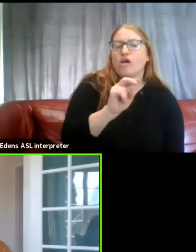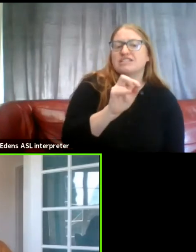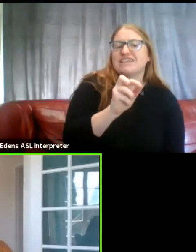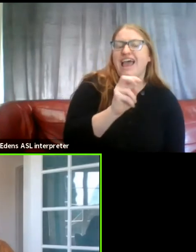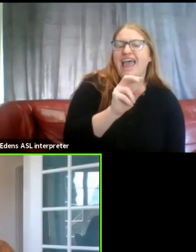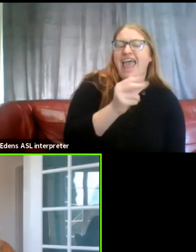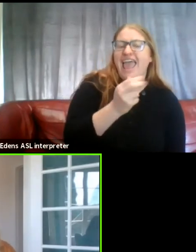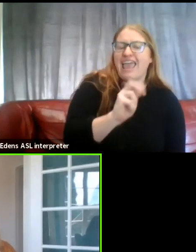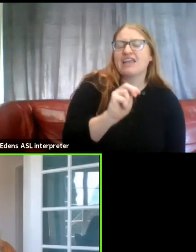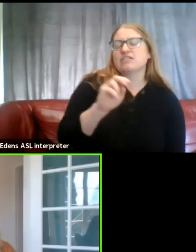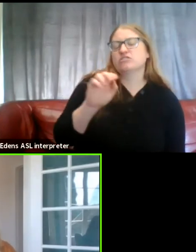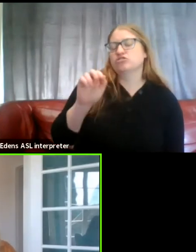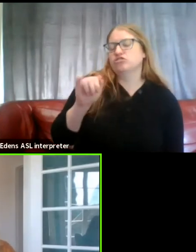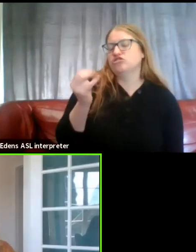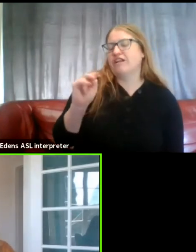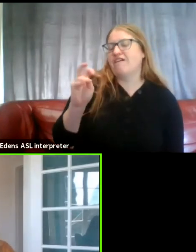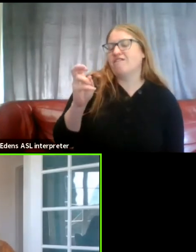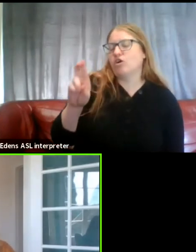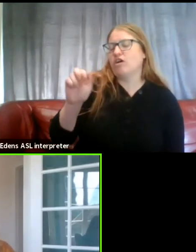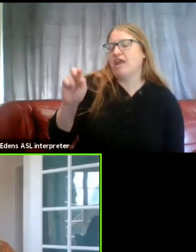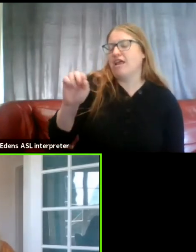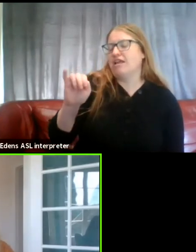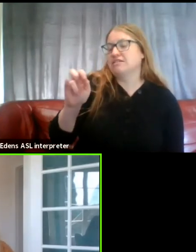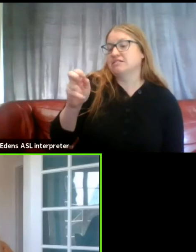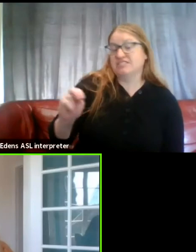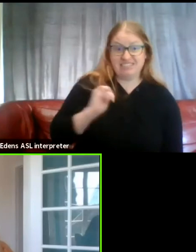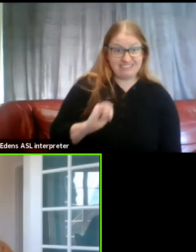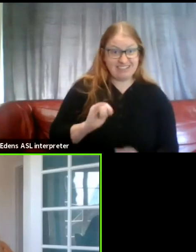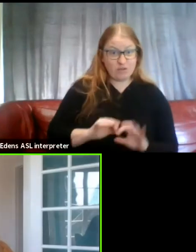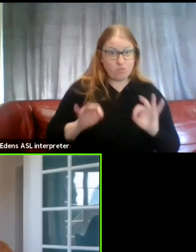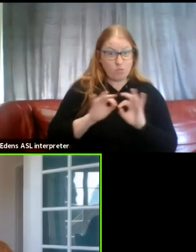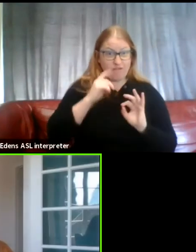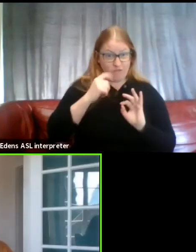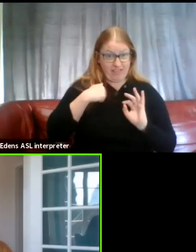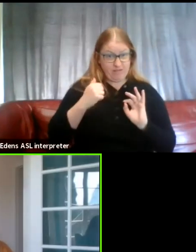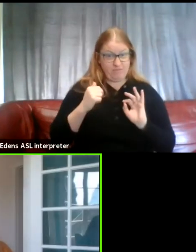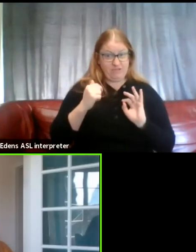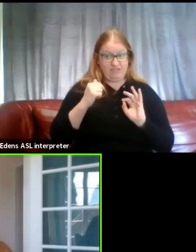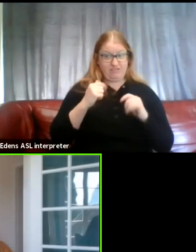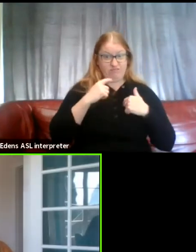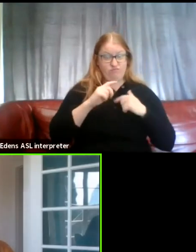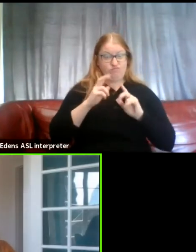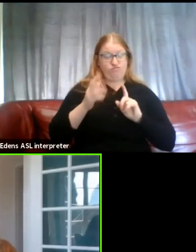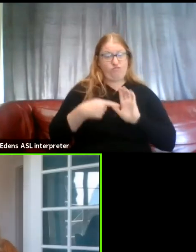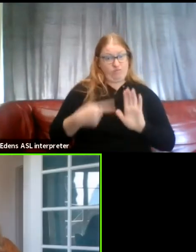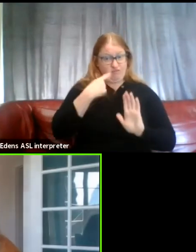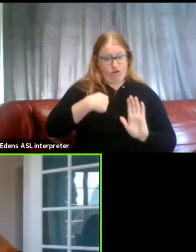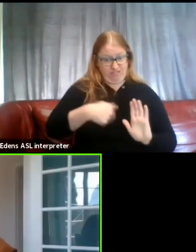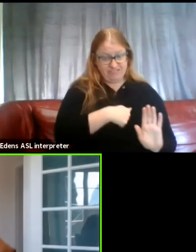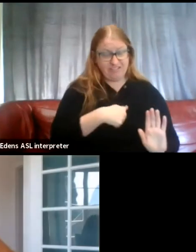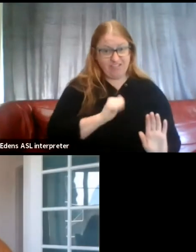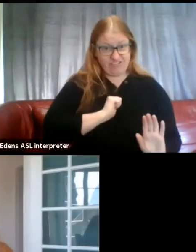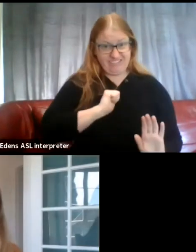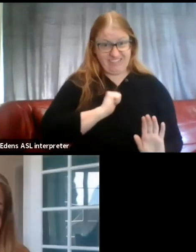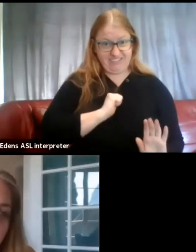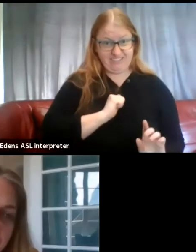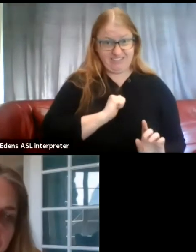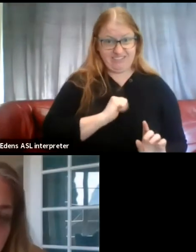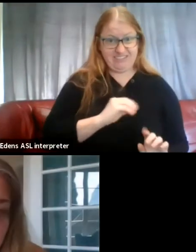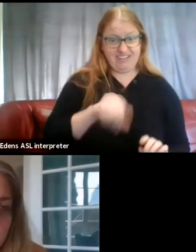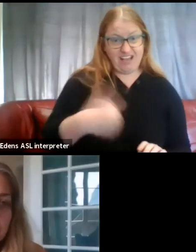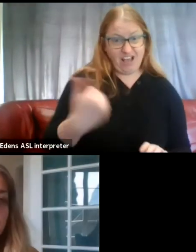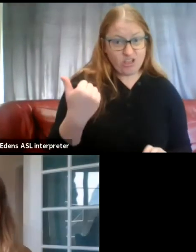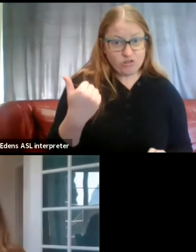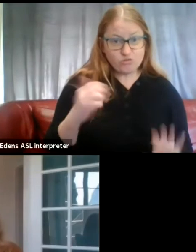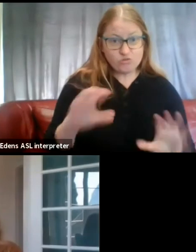to be represented by ourselves the same as for other people of color groups? Why and why not? different people feel very